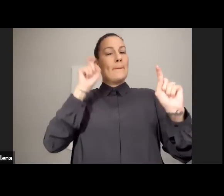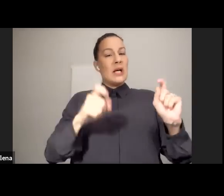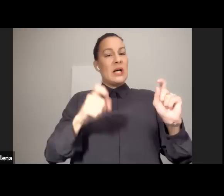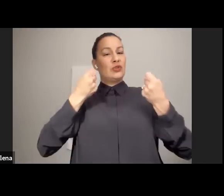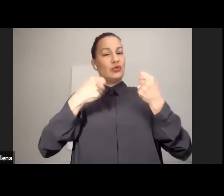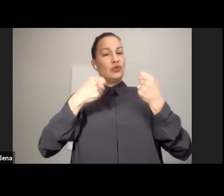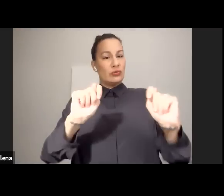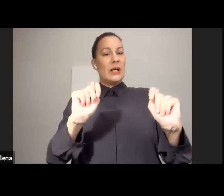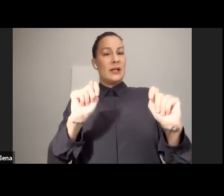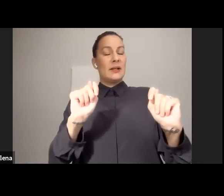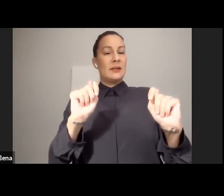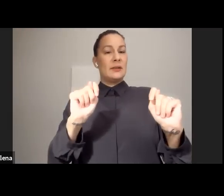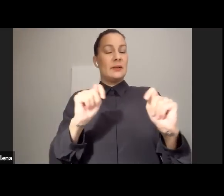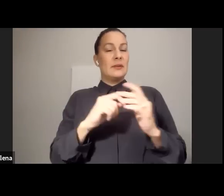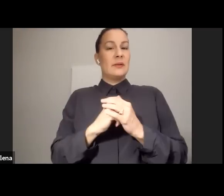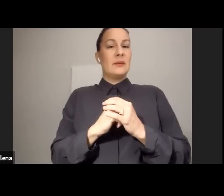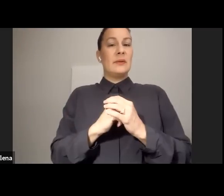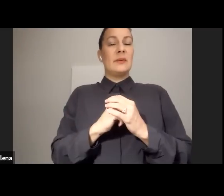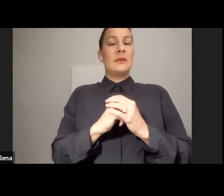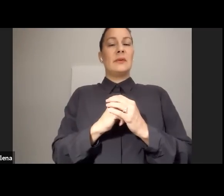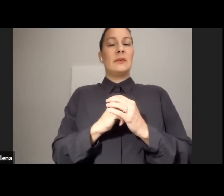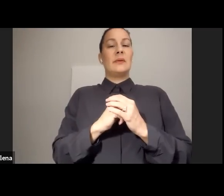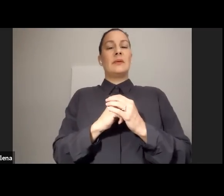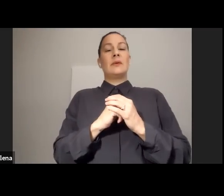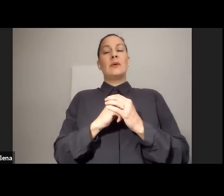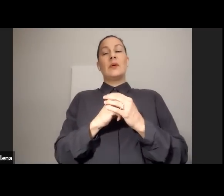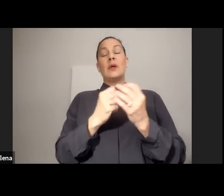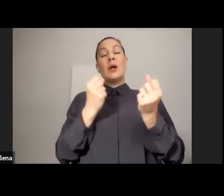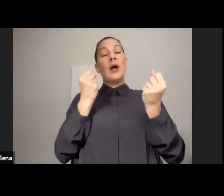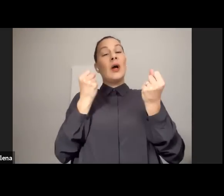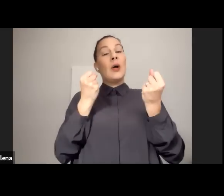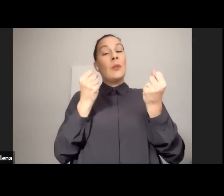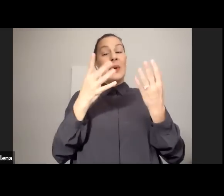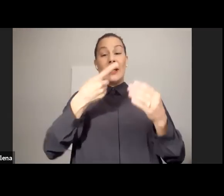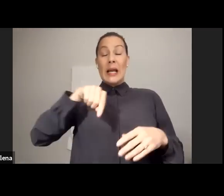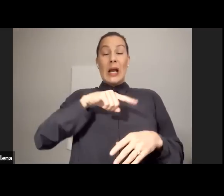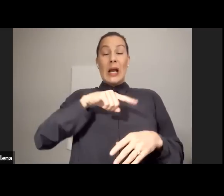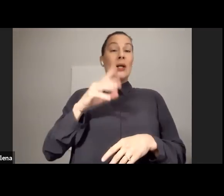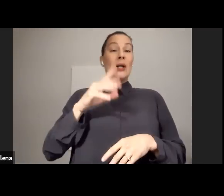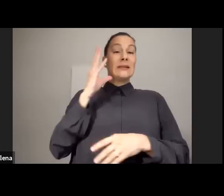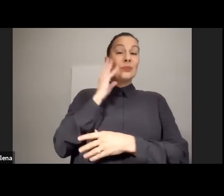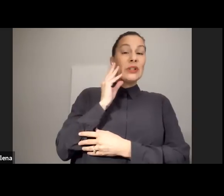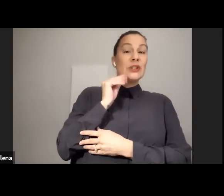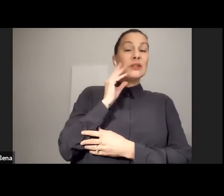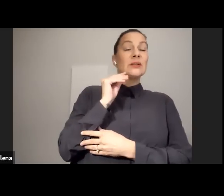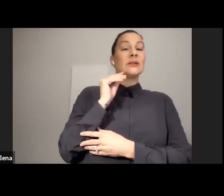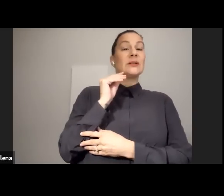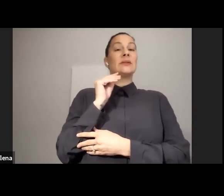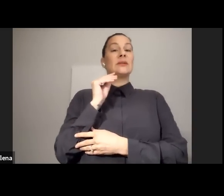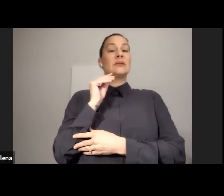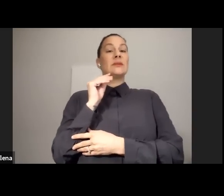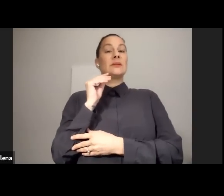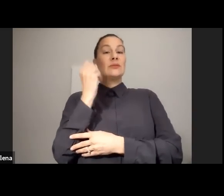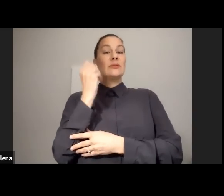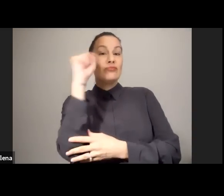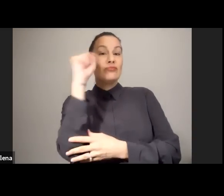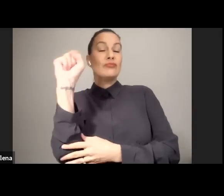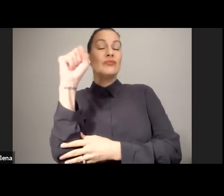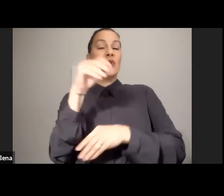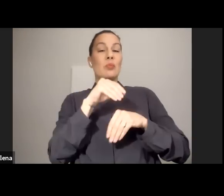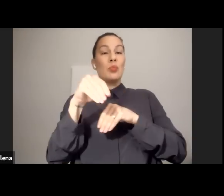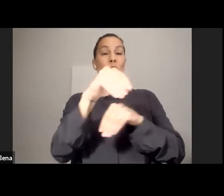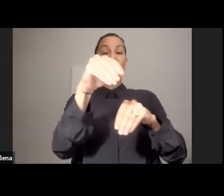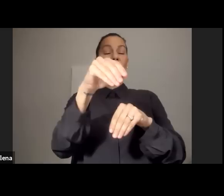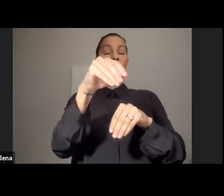way. And unlike so many of our experiences in sex work, in movement work, we cannot